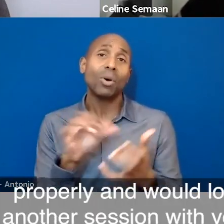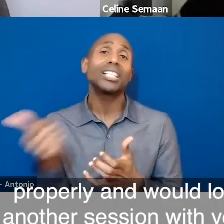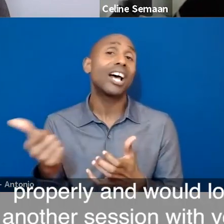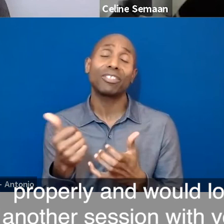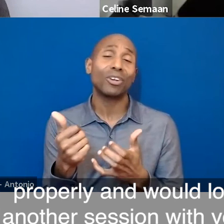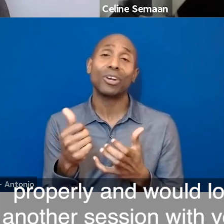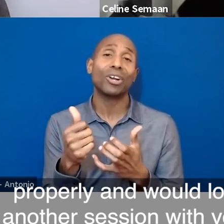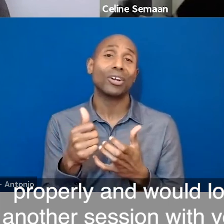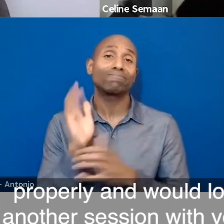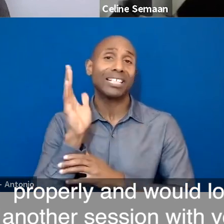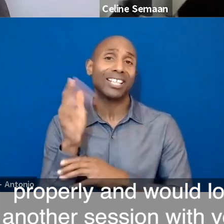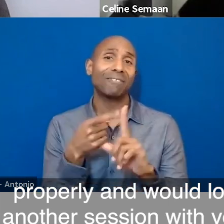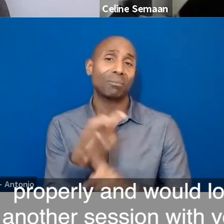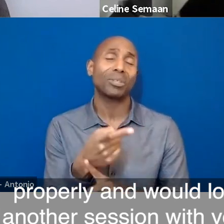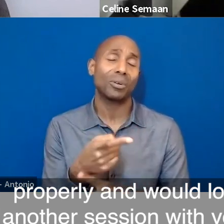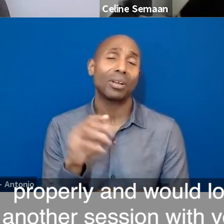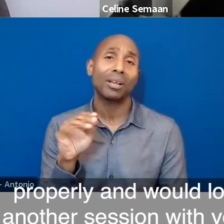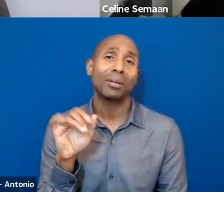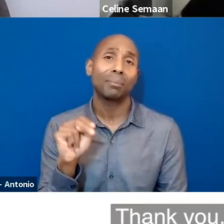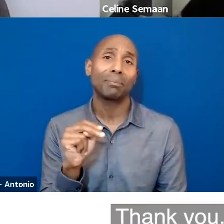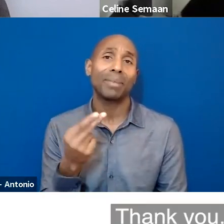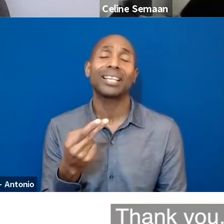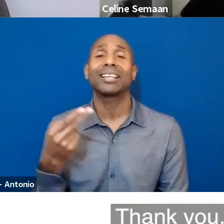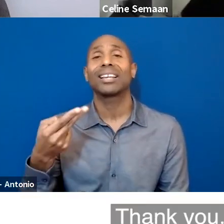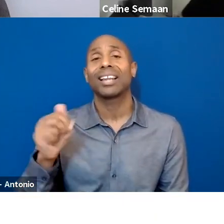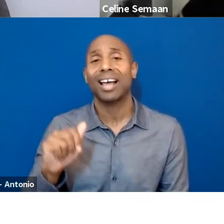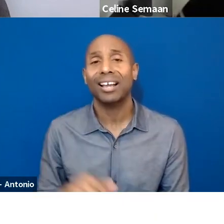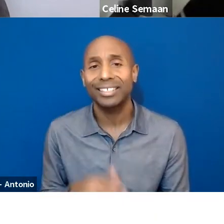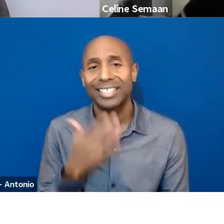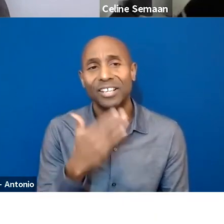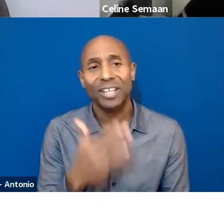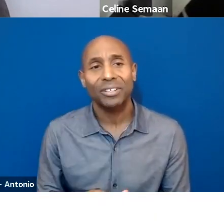properly, and would love to have another session with you, Minh-Ha. Thank you.